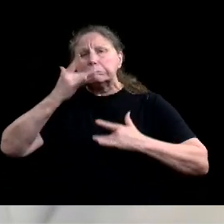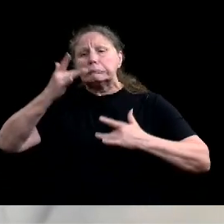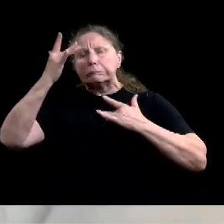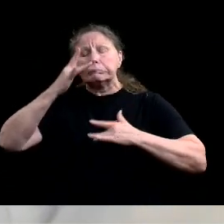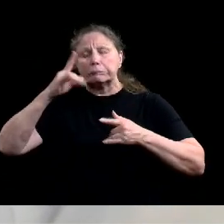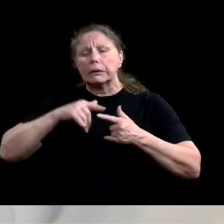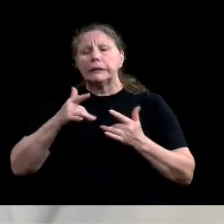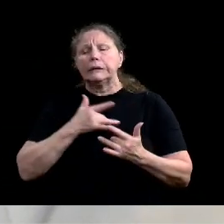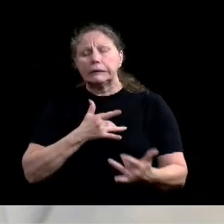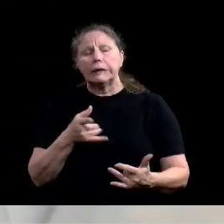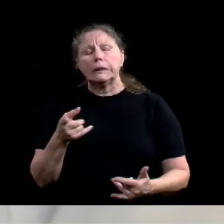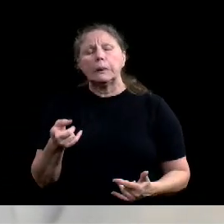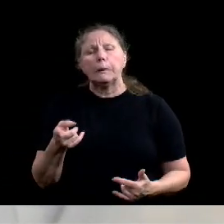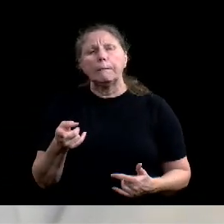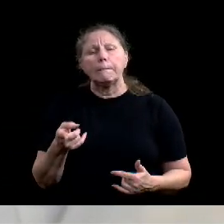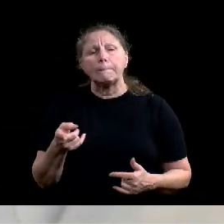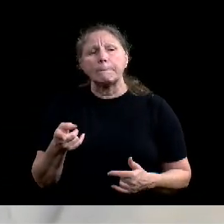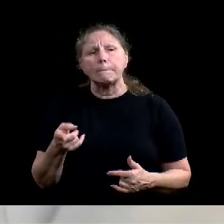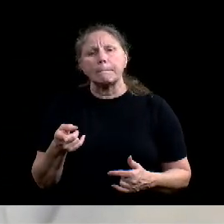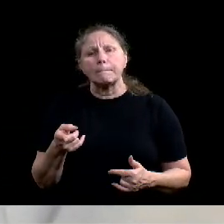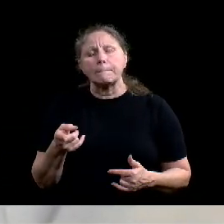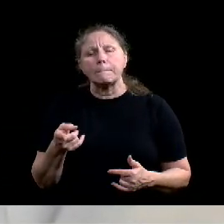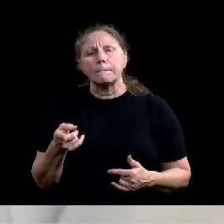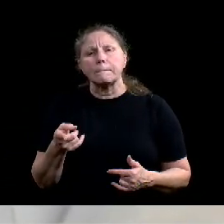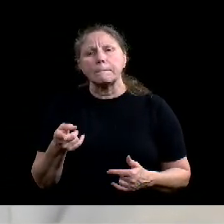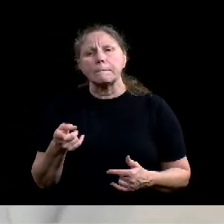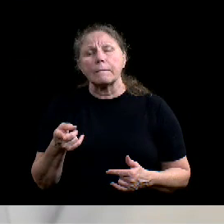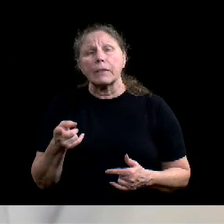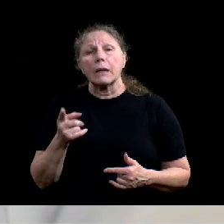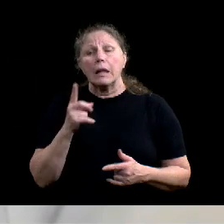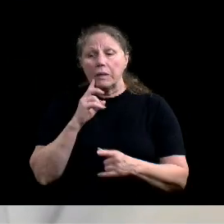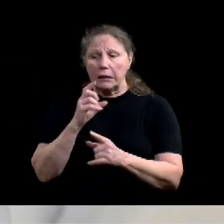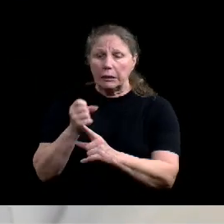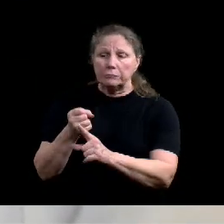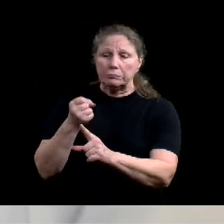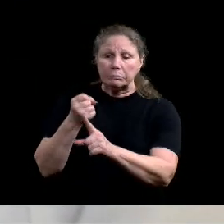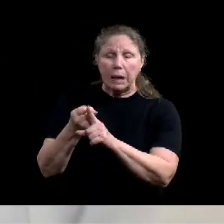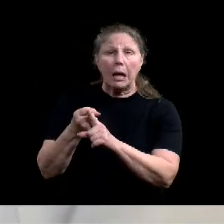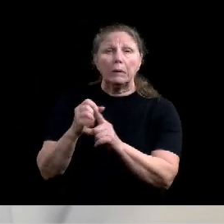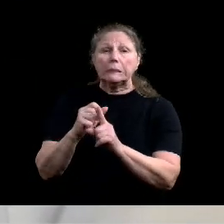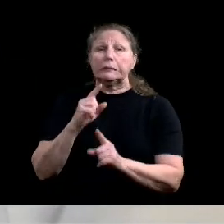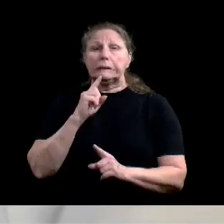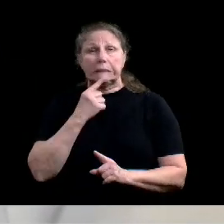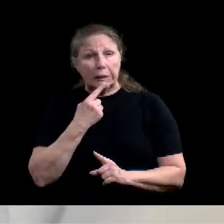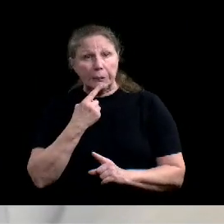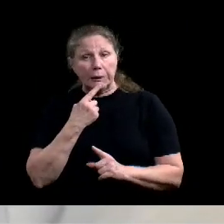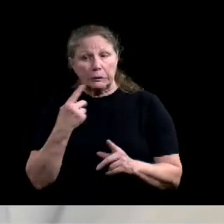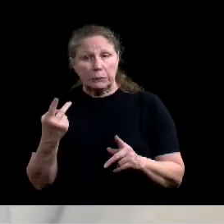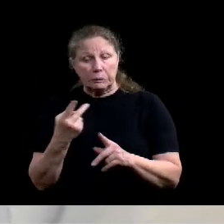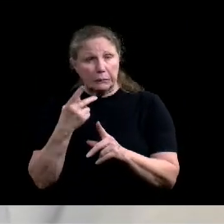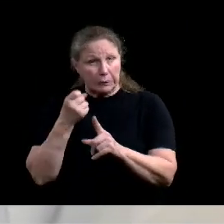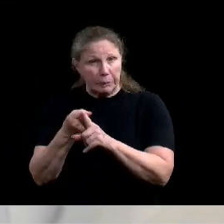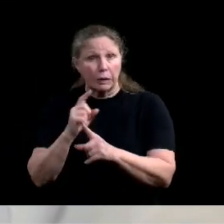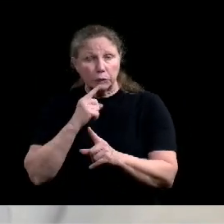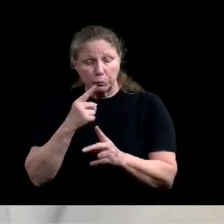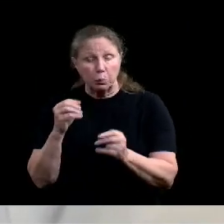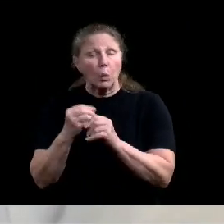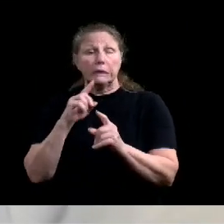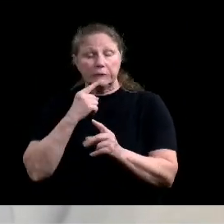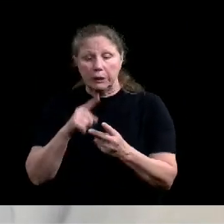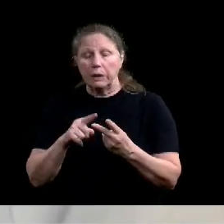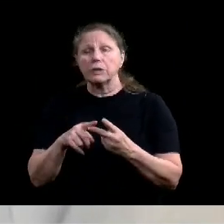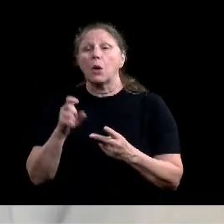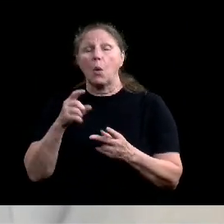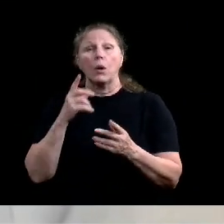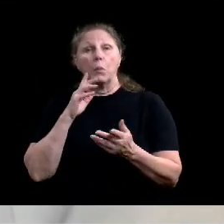serious illness or death than someone who is that same age who does not have chronic disease. So let me describe the